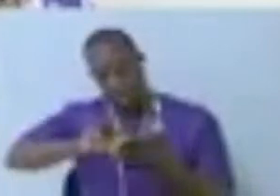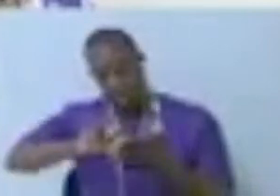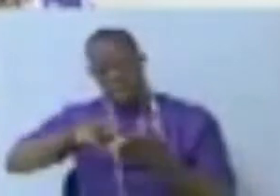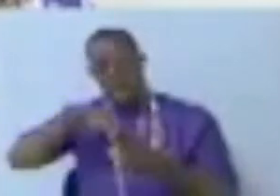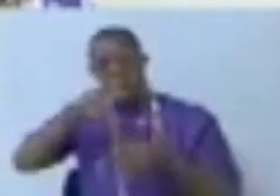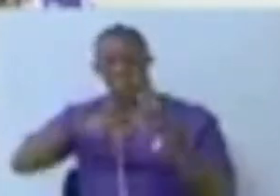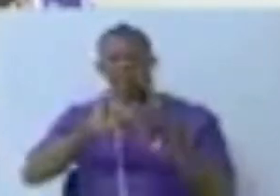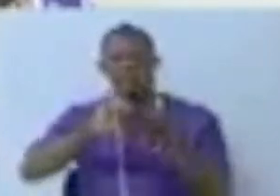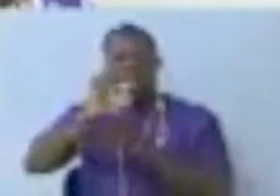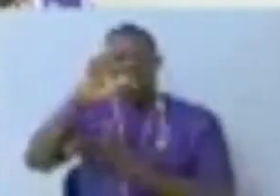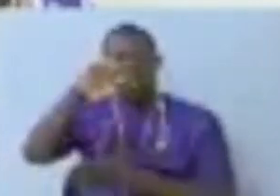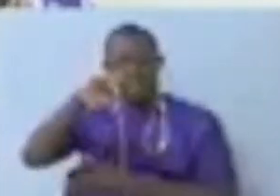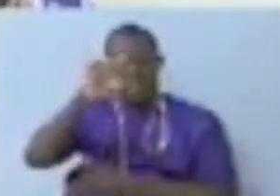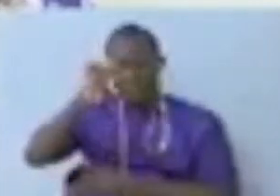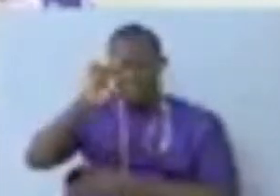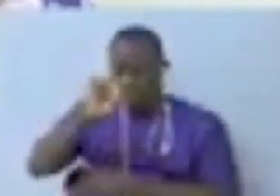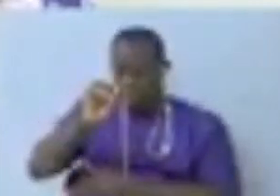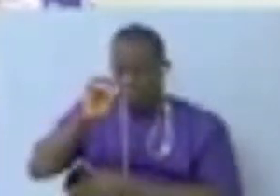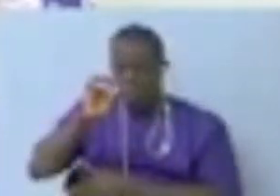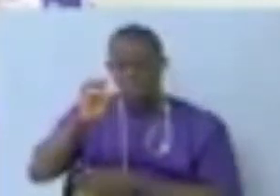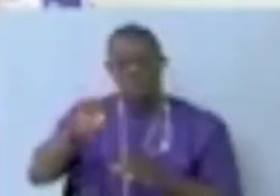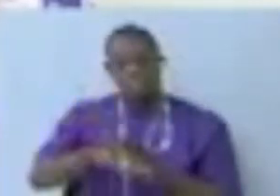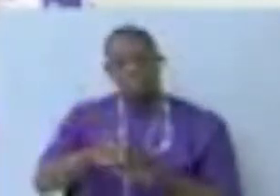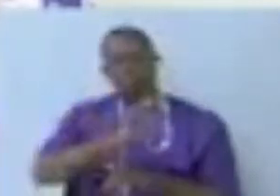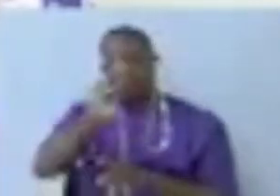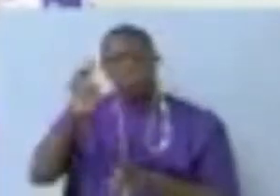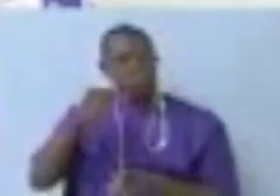to the PMO.